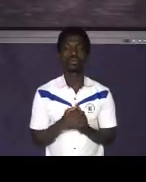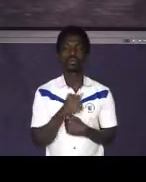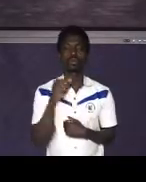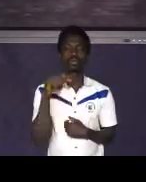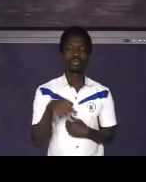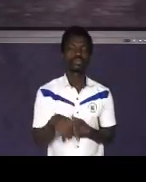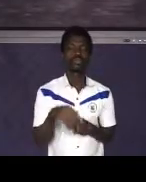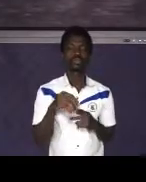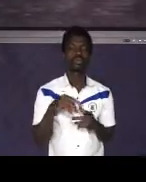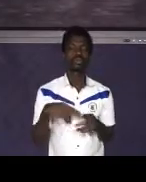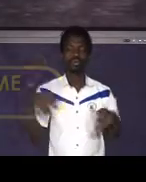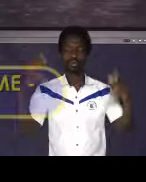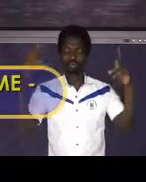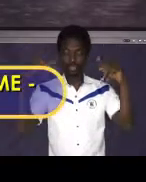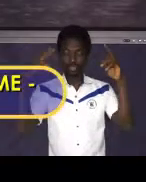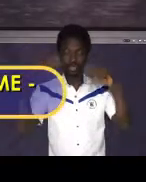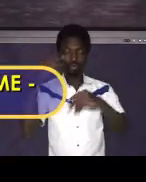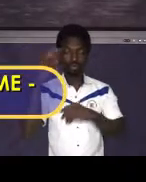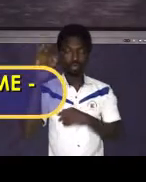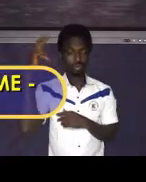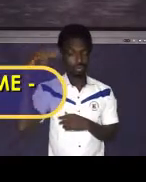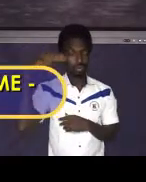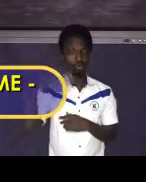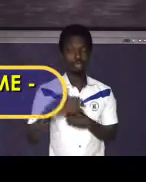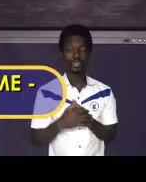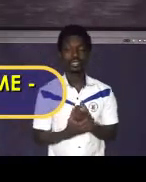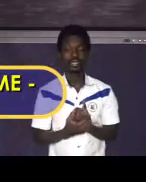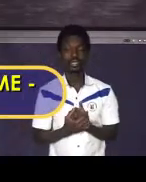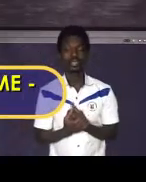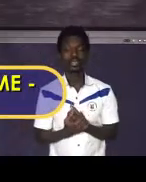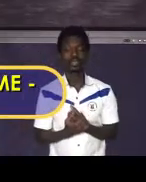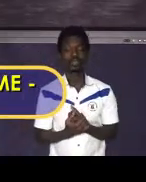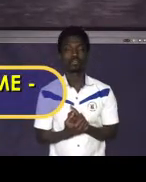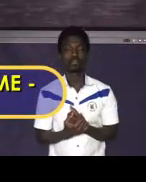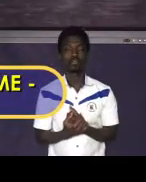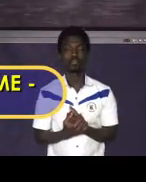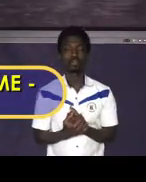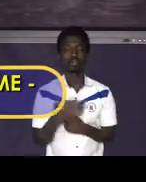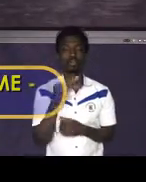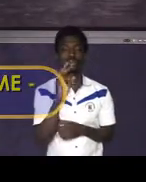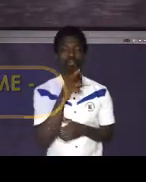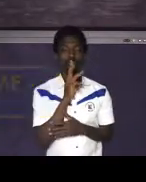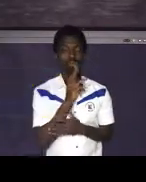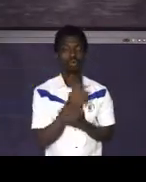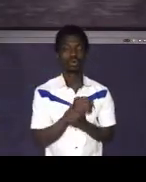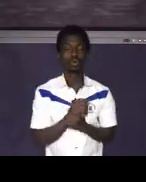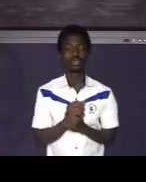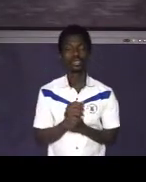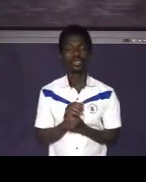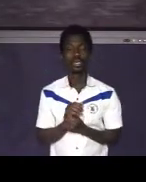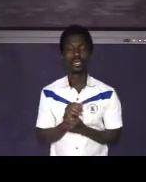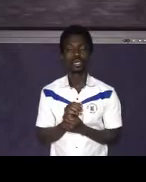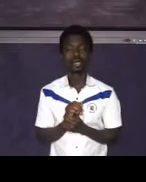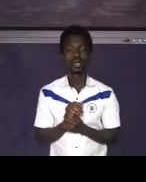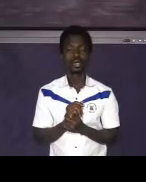A drop or shower of rain. A drop or shower of water.